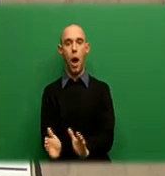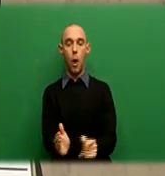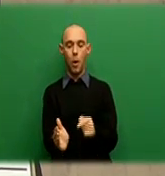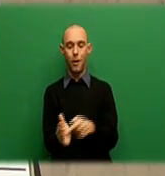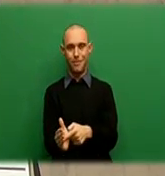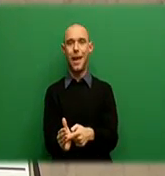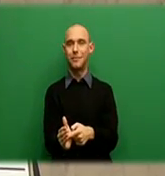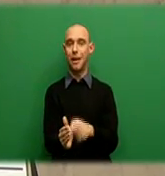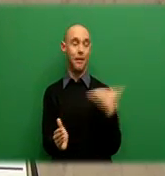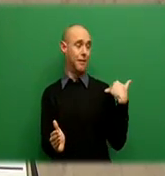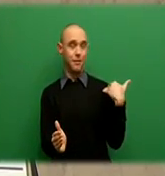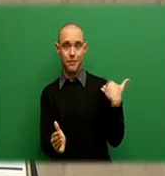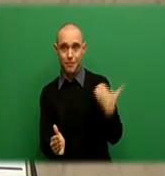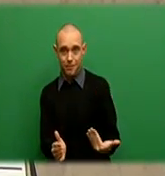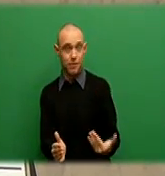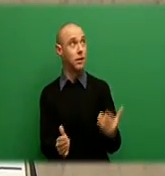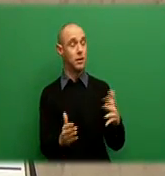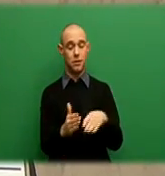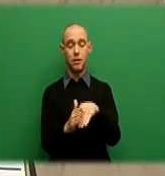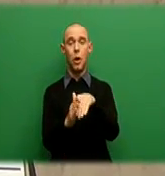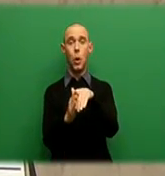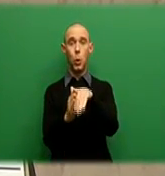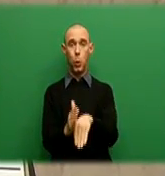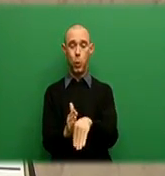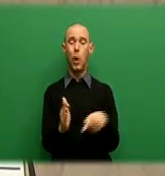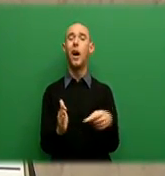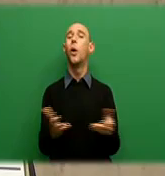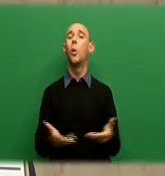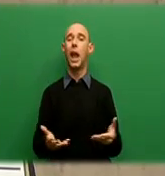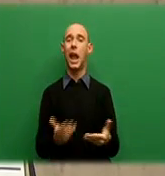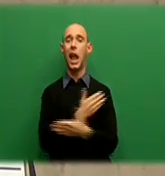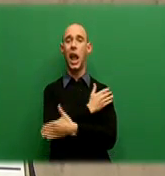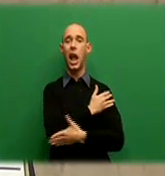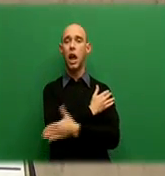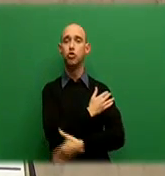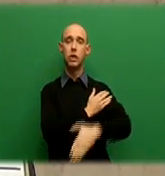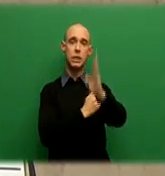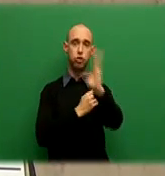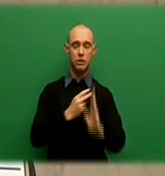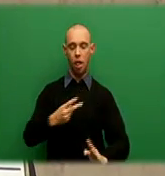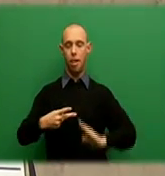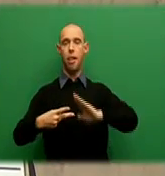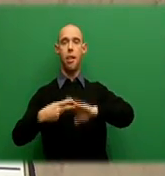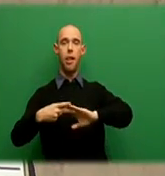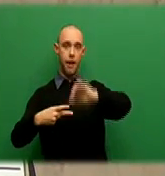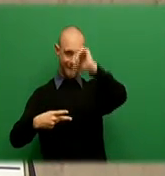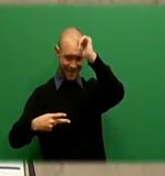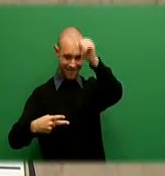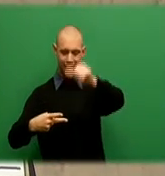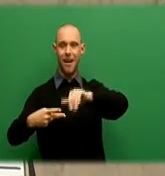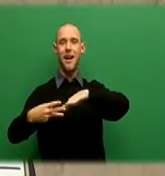growth having become weaker and advanced economy growth having sort of taken over, if you wish, as